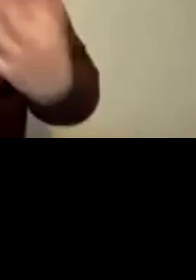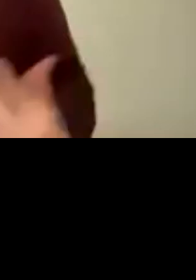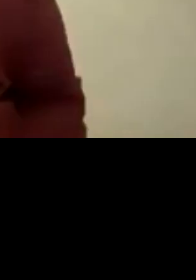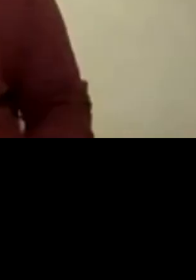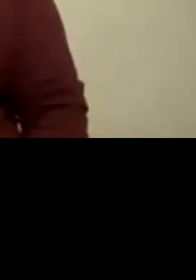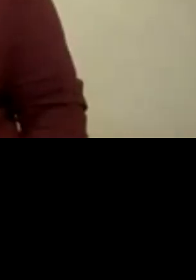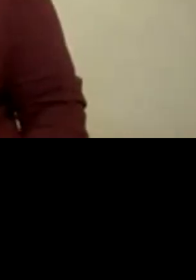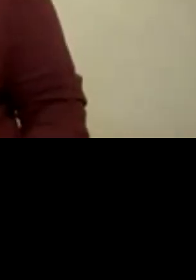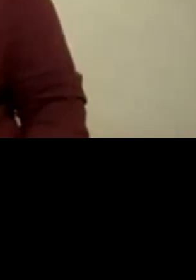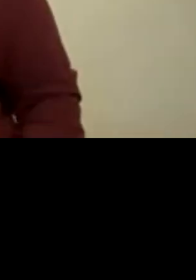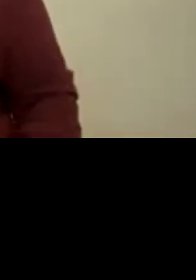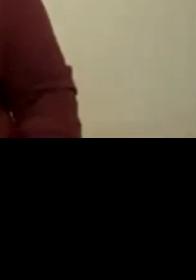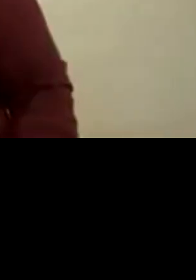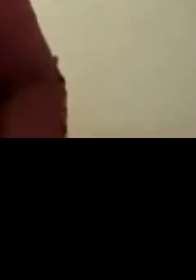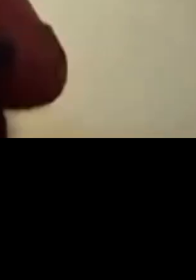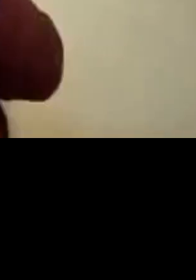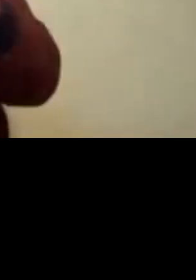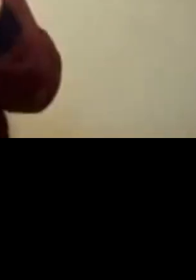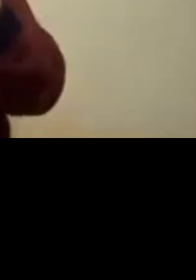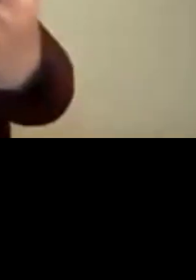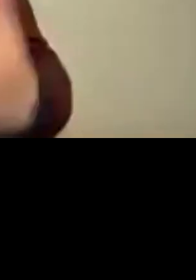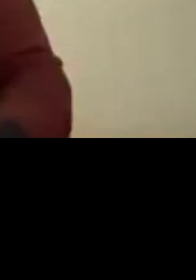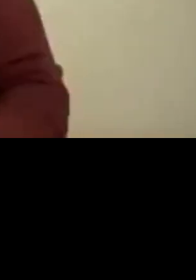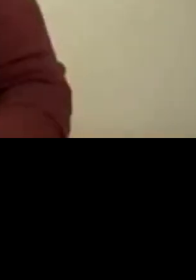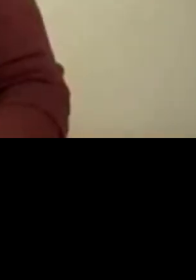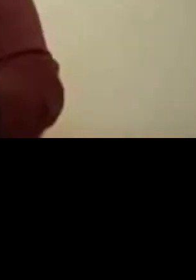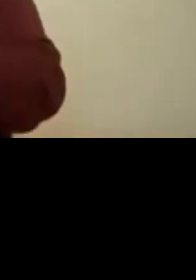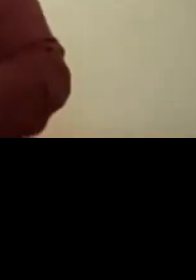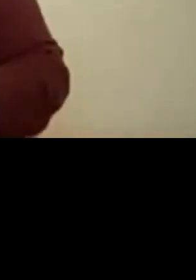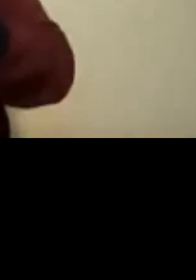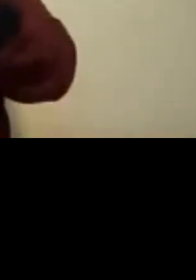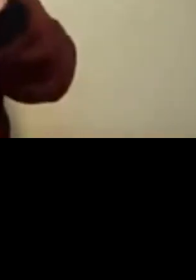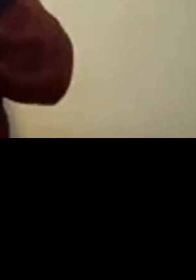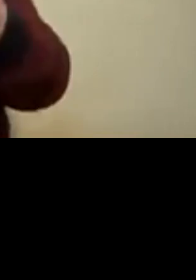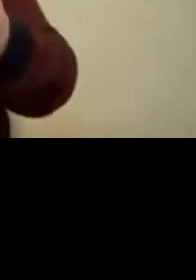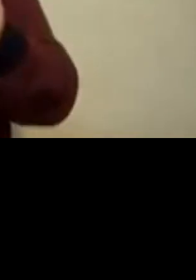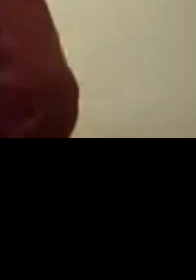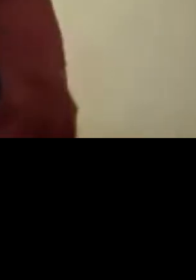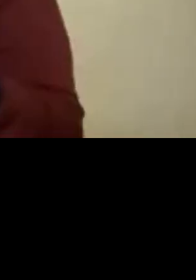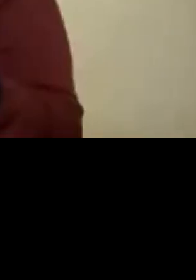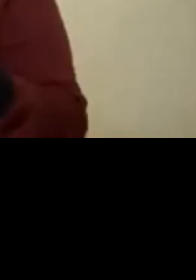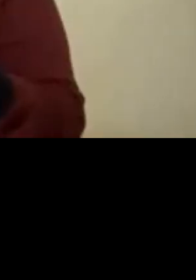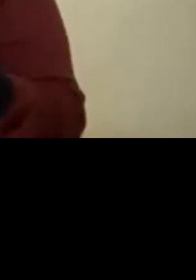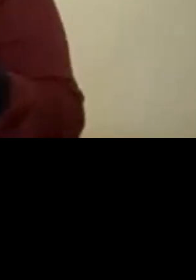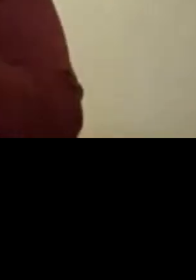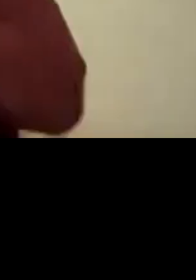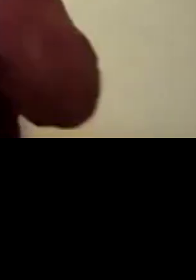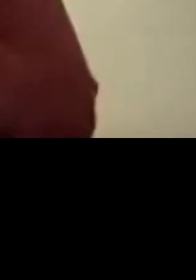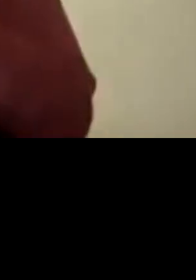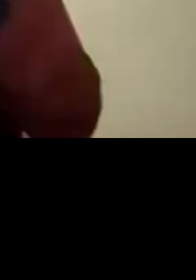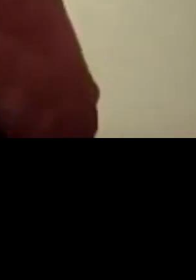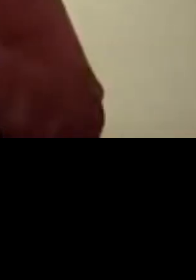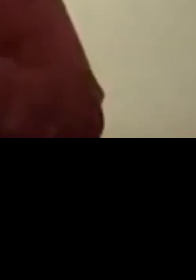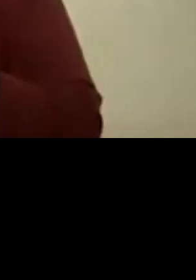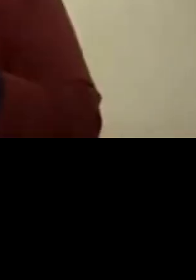All right, well, thank you, Lee. Those are good answers, and thank you for the people who submitted questions. This